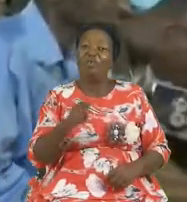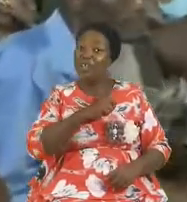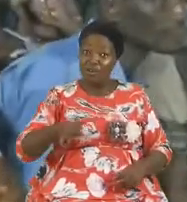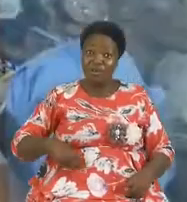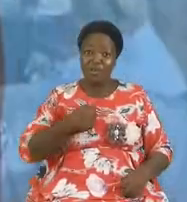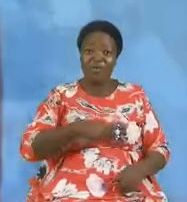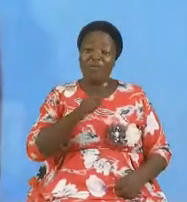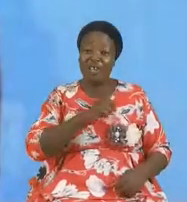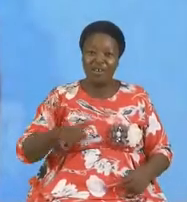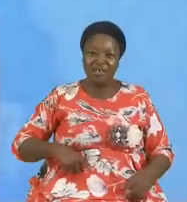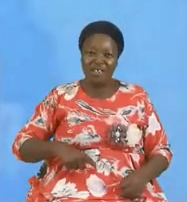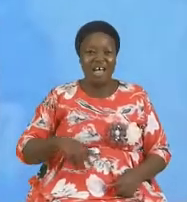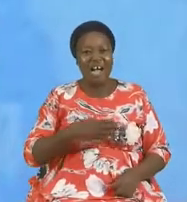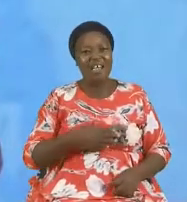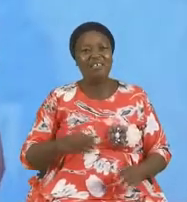there.